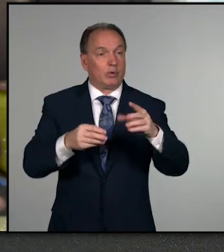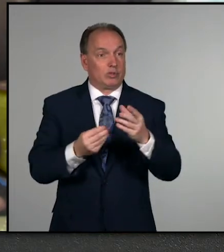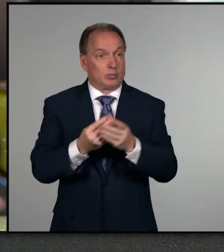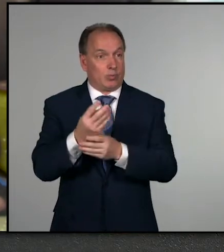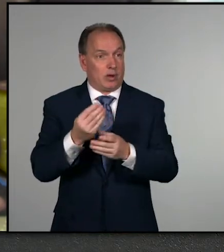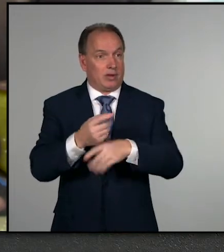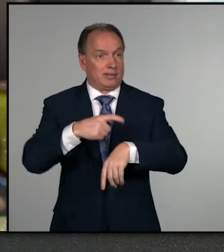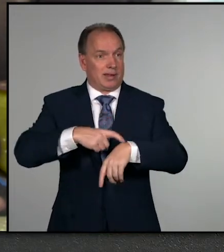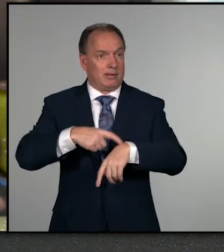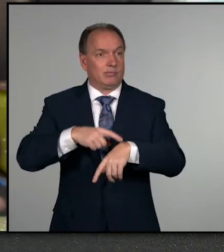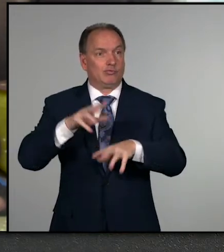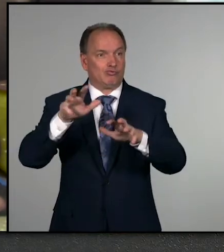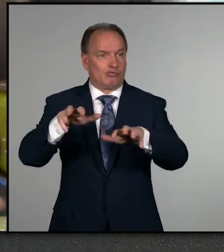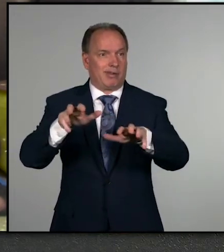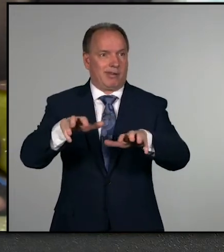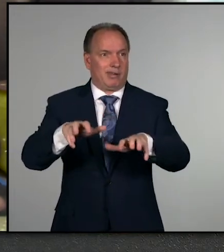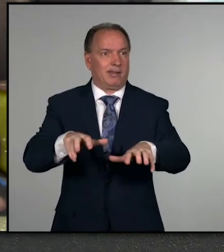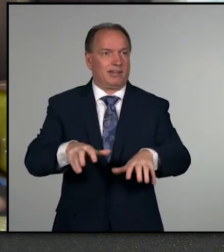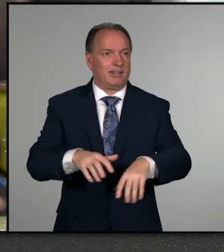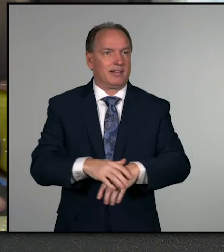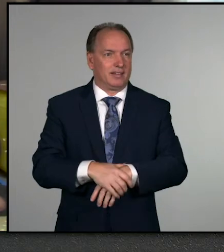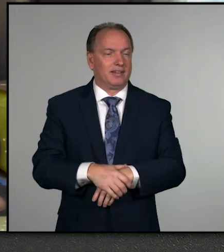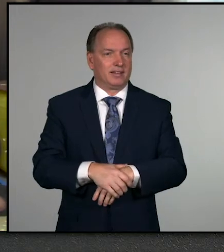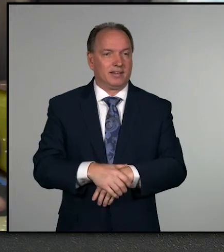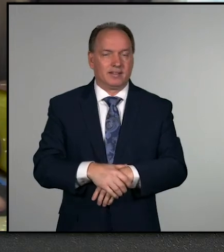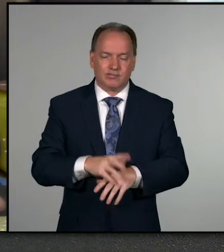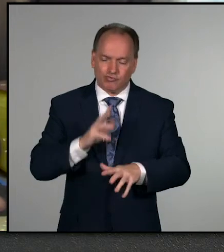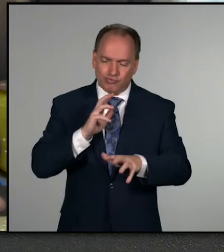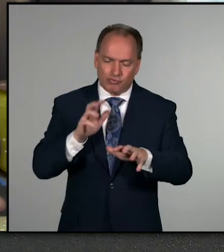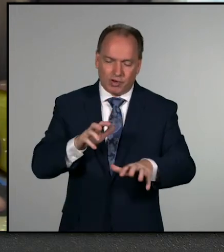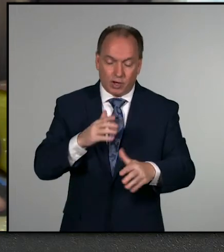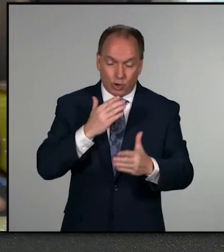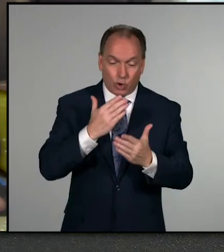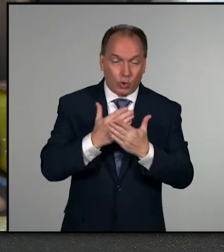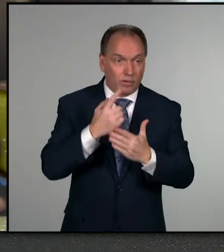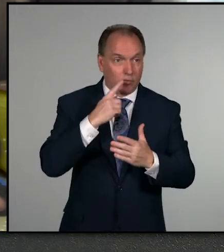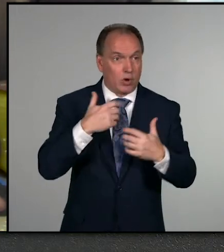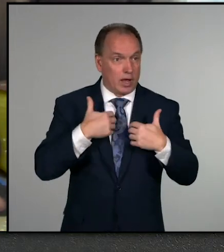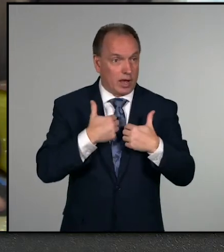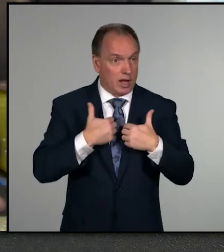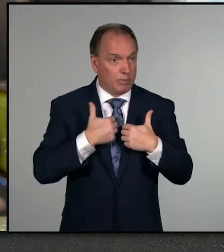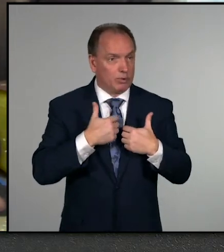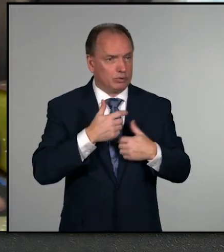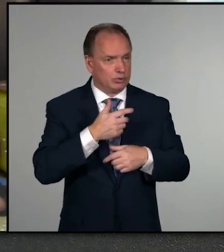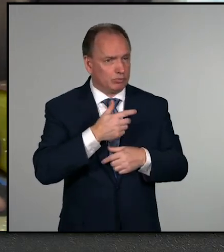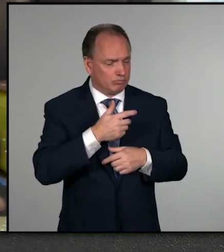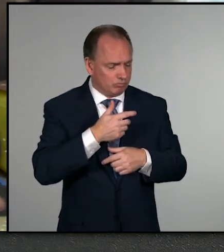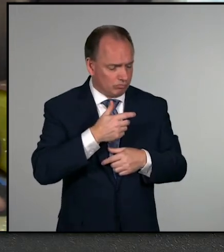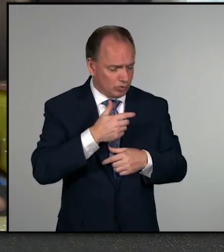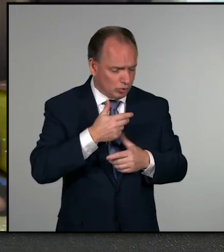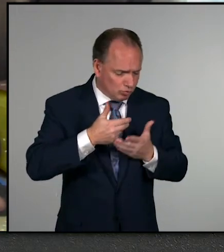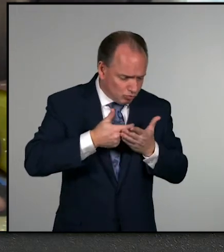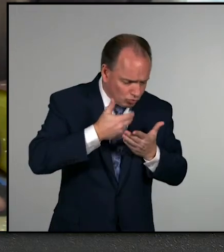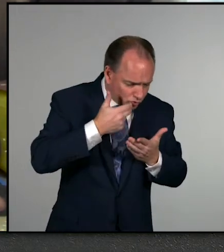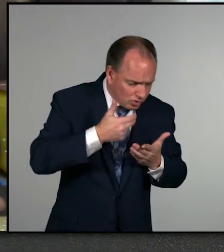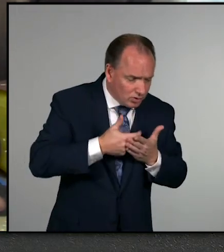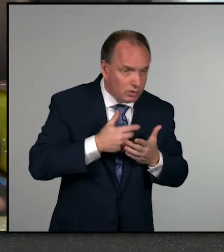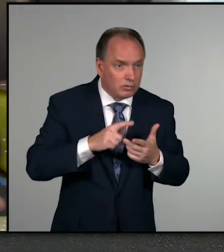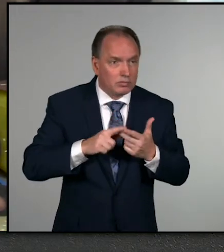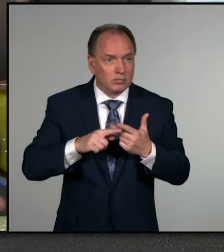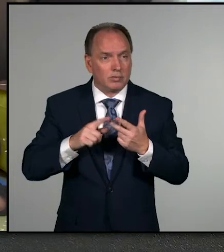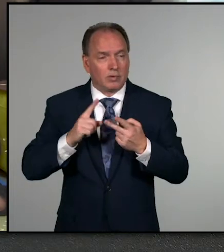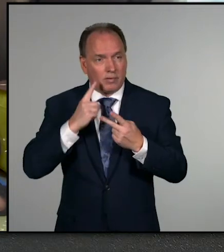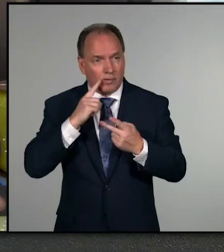rains a lot. And that rain is good for animals to get their water. It's good for